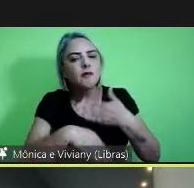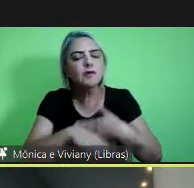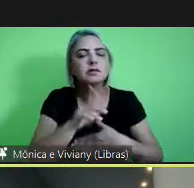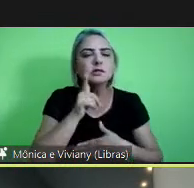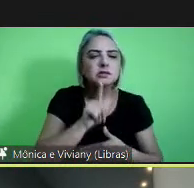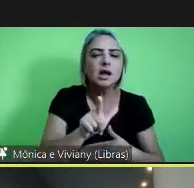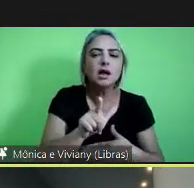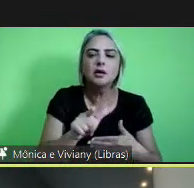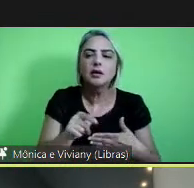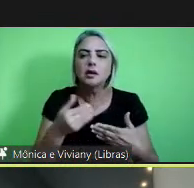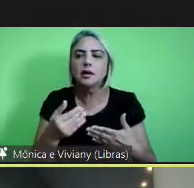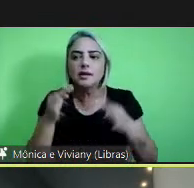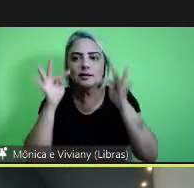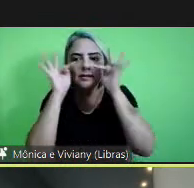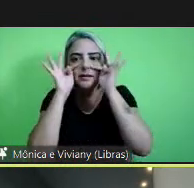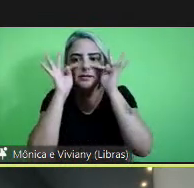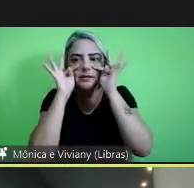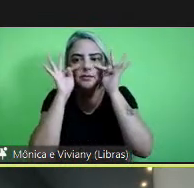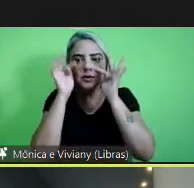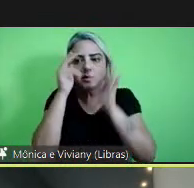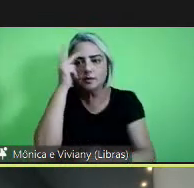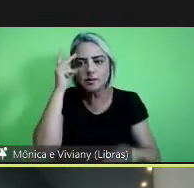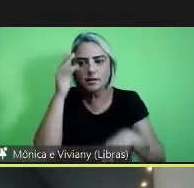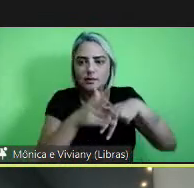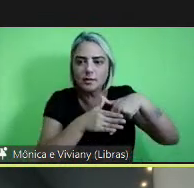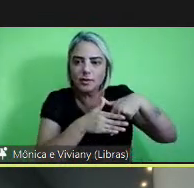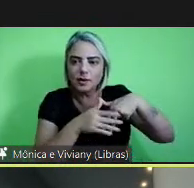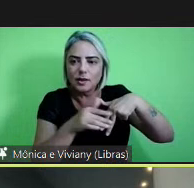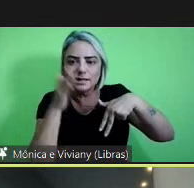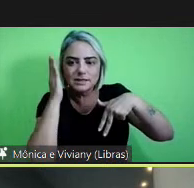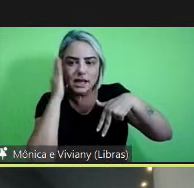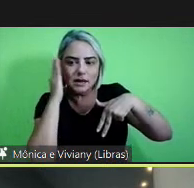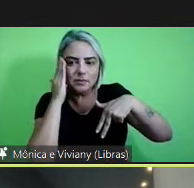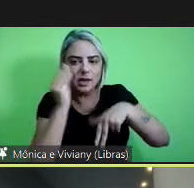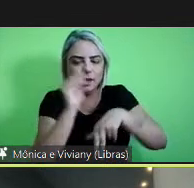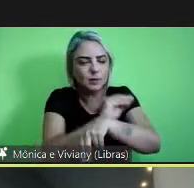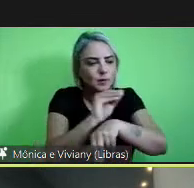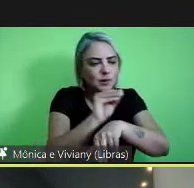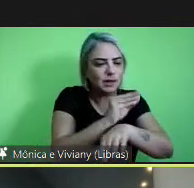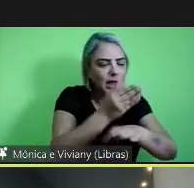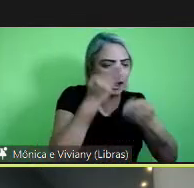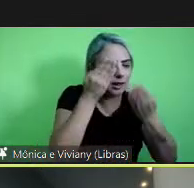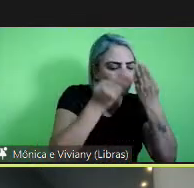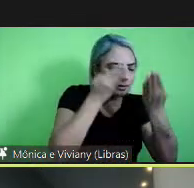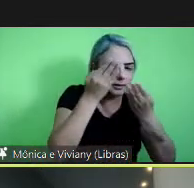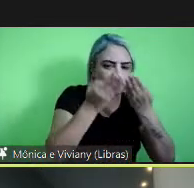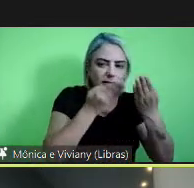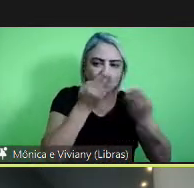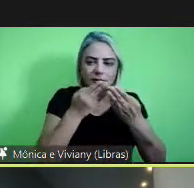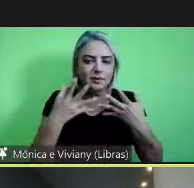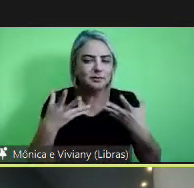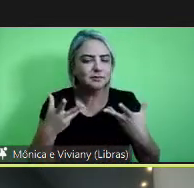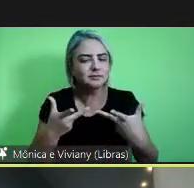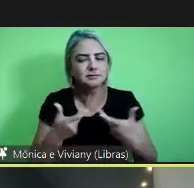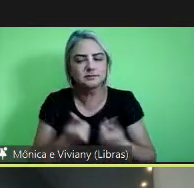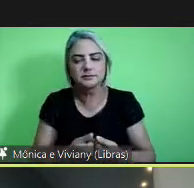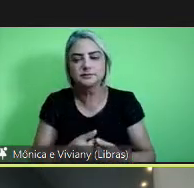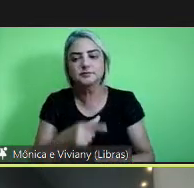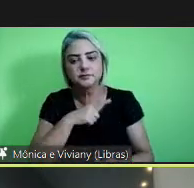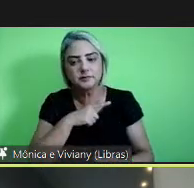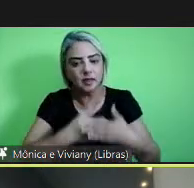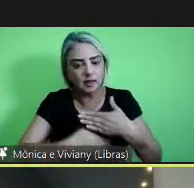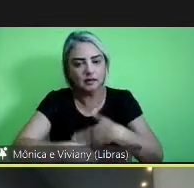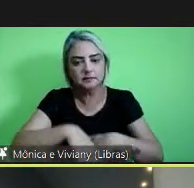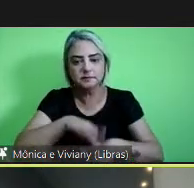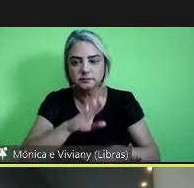sending messages to him to see how are you, and the testimonial of this patient knowing that he's being cared for.